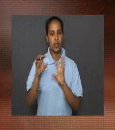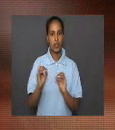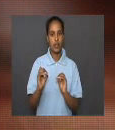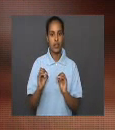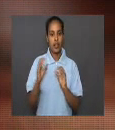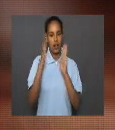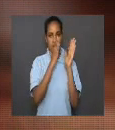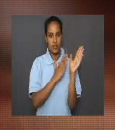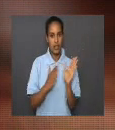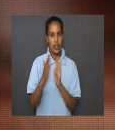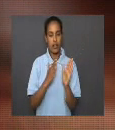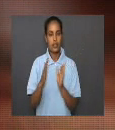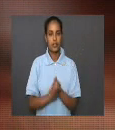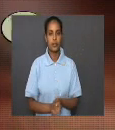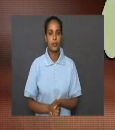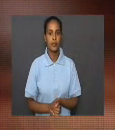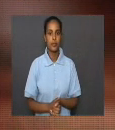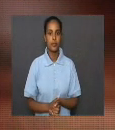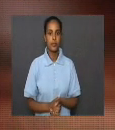Students, let's get ready.